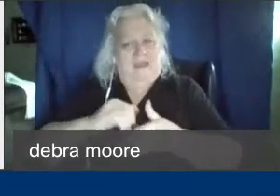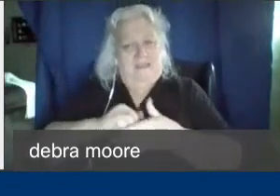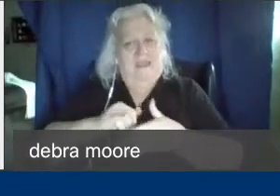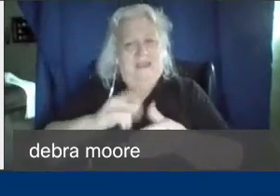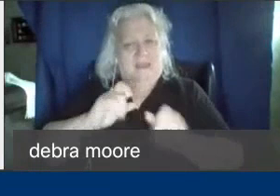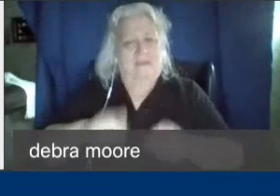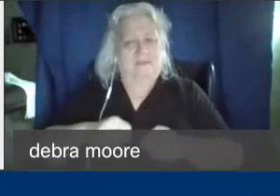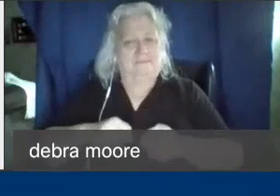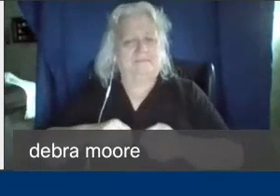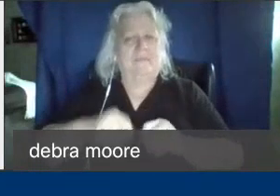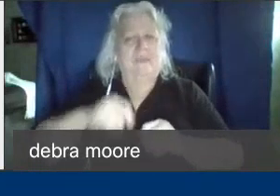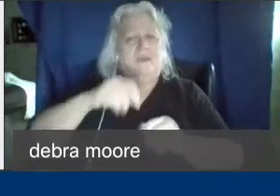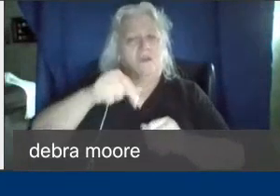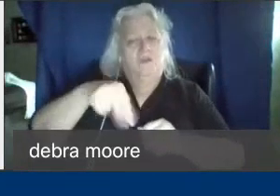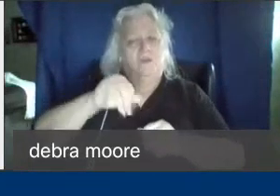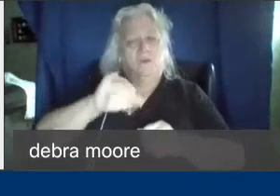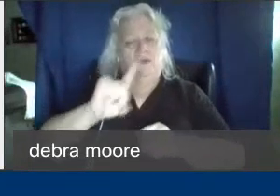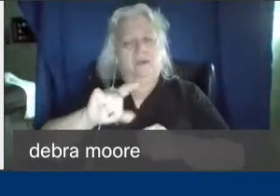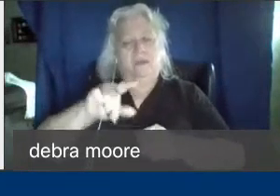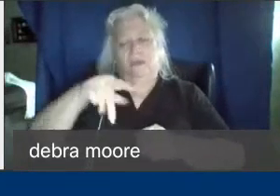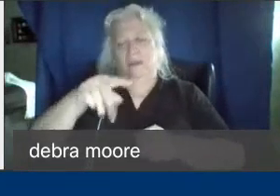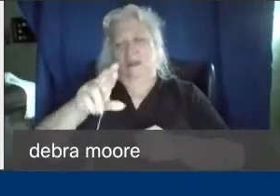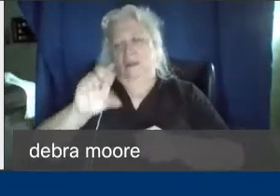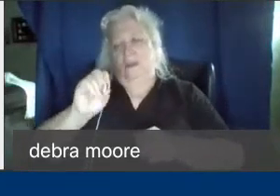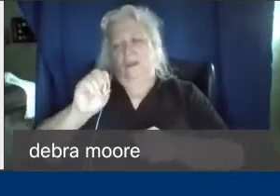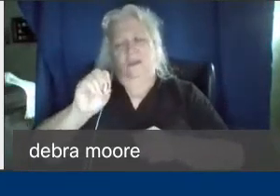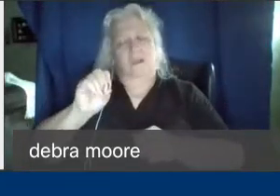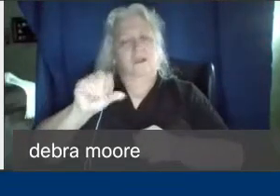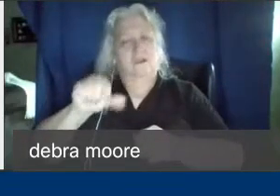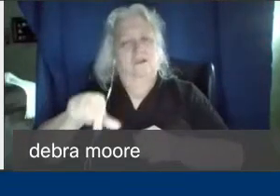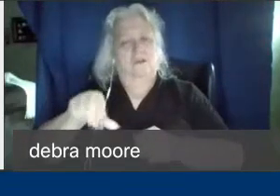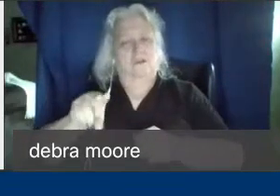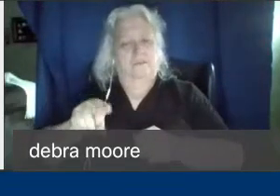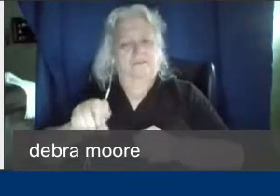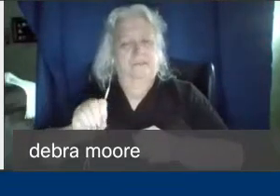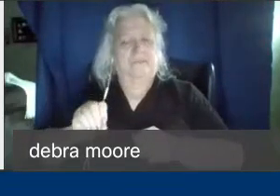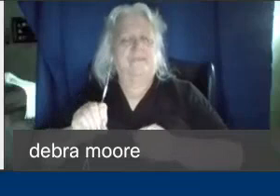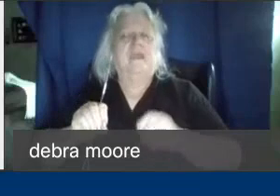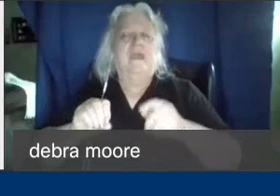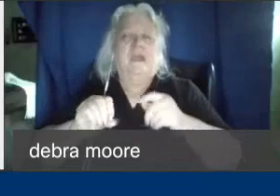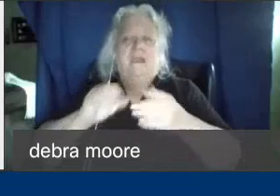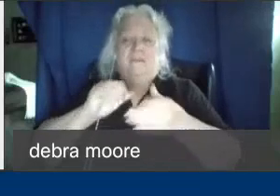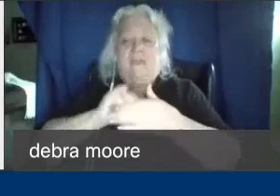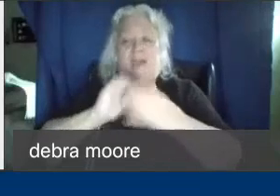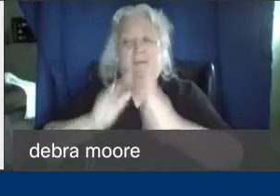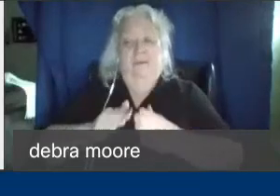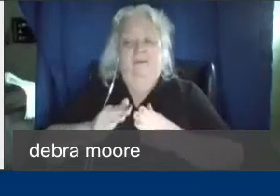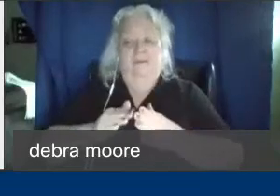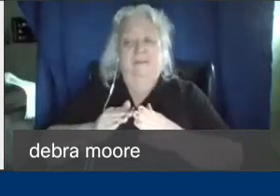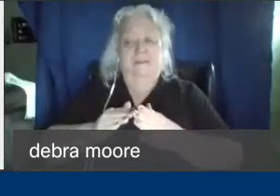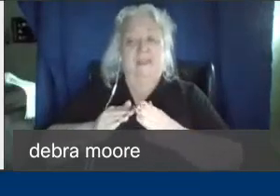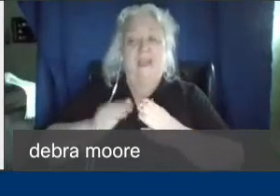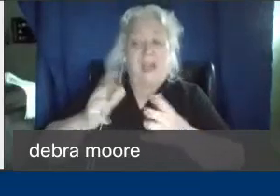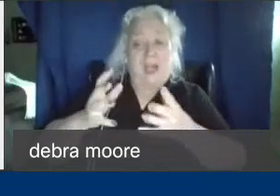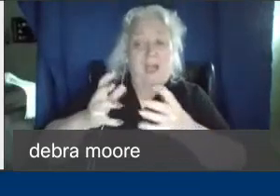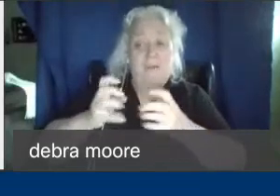one is quid pro quo, which refers to a form of harassment where a person of power stipulates that a greater performance will be